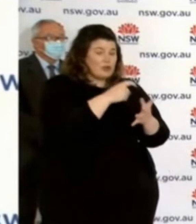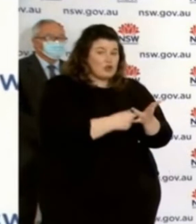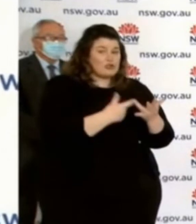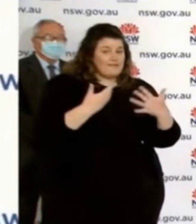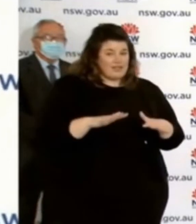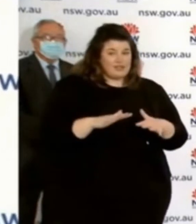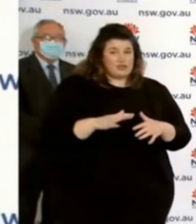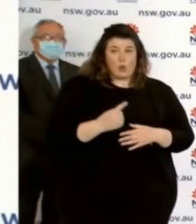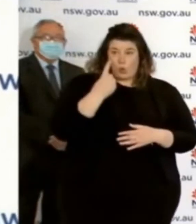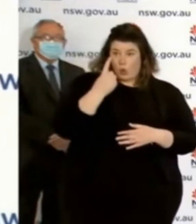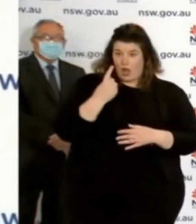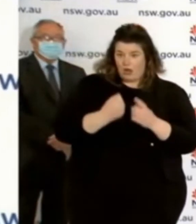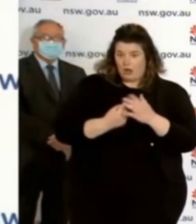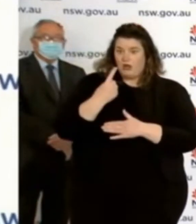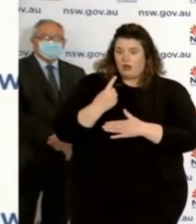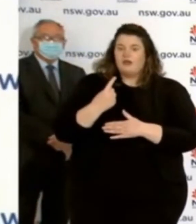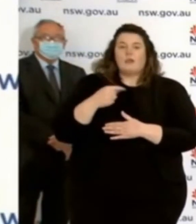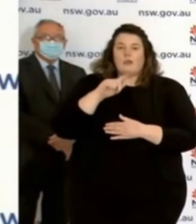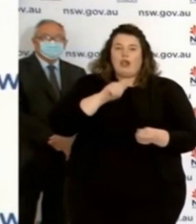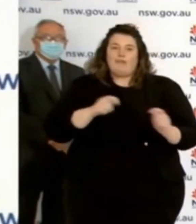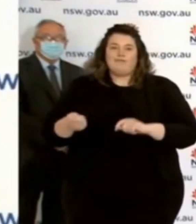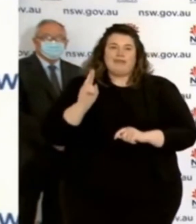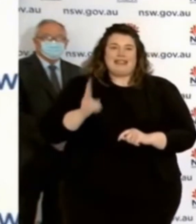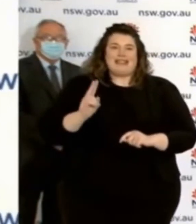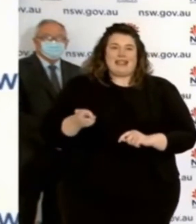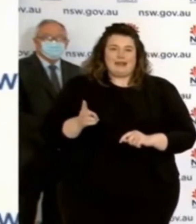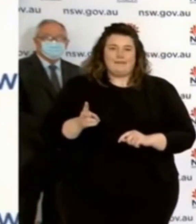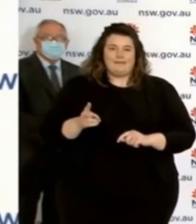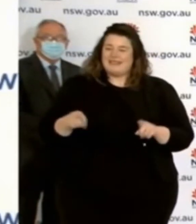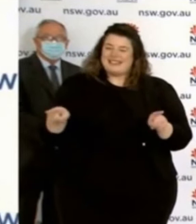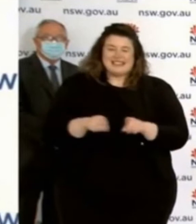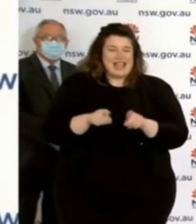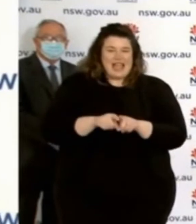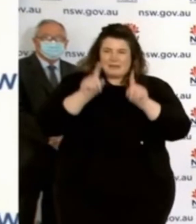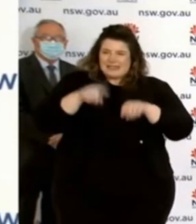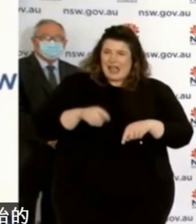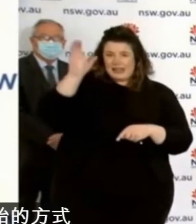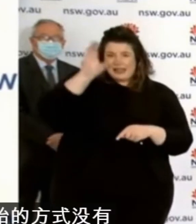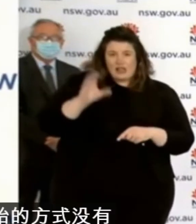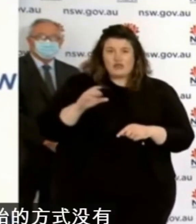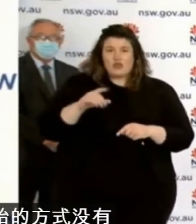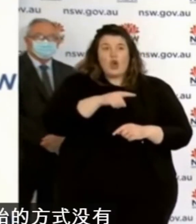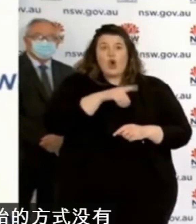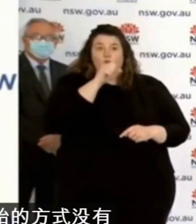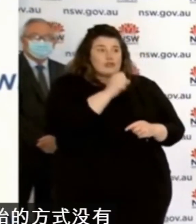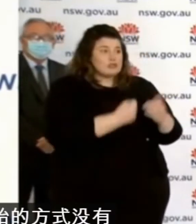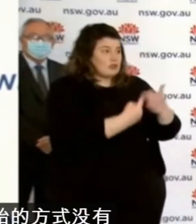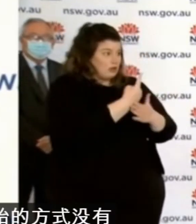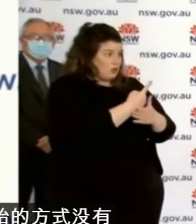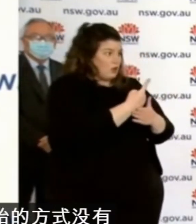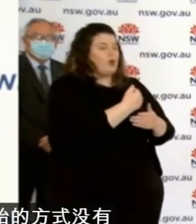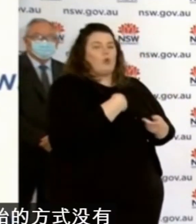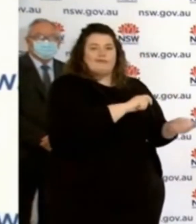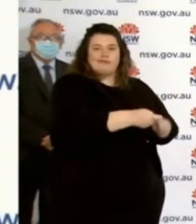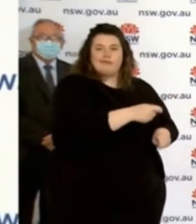communities. One case is one case too many in the regions. It's no different to how we started this in the regions. When Orange had its first case, we went into